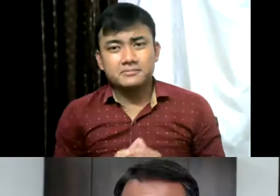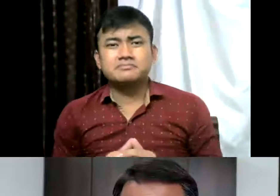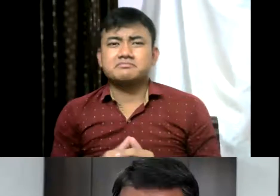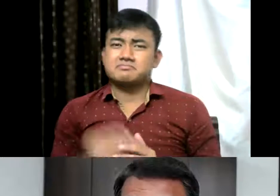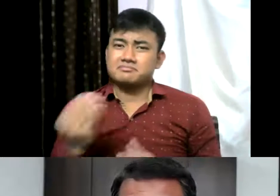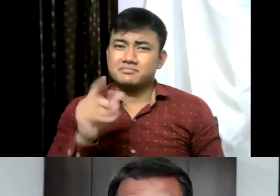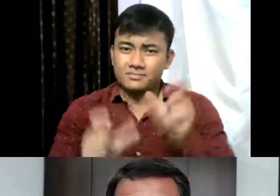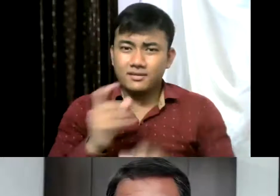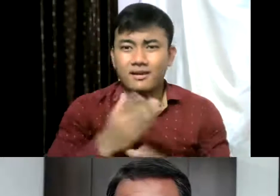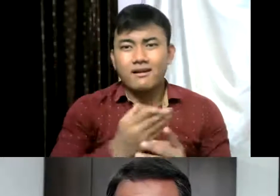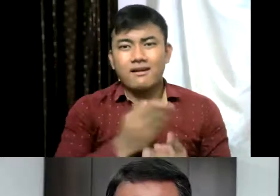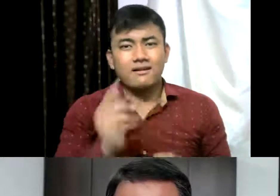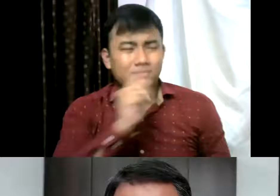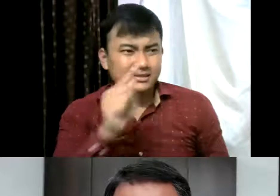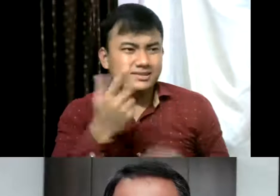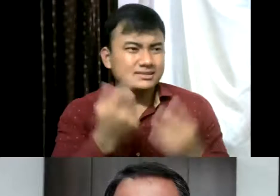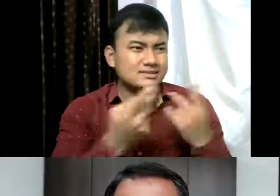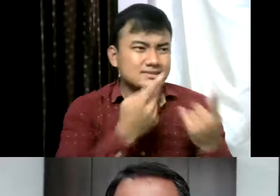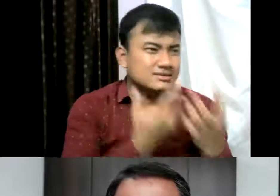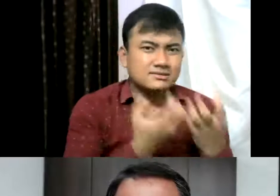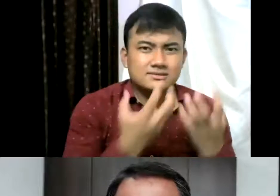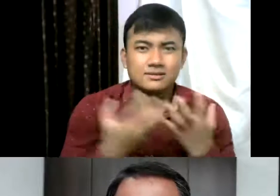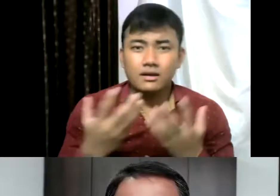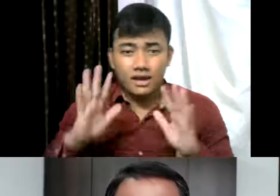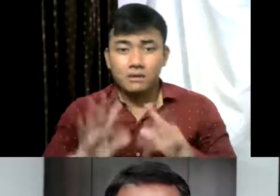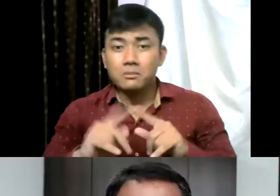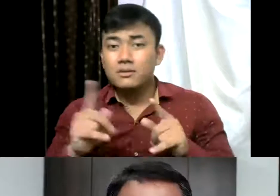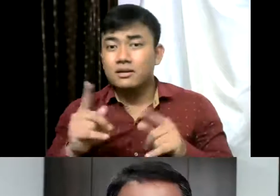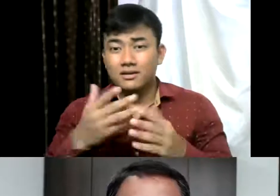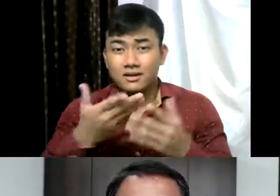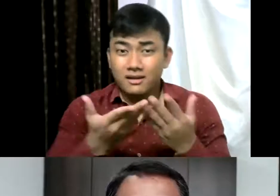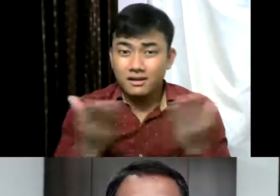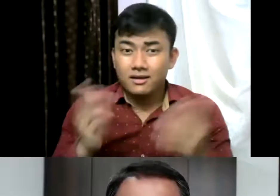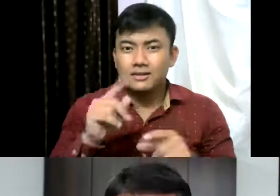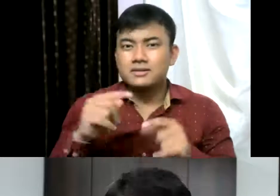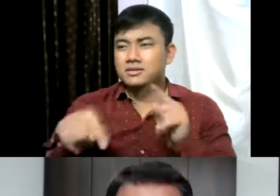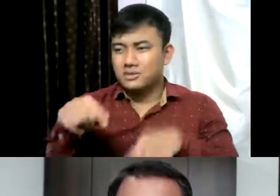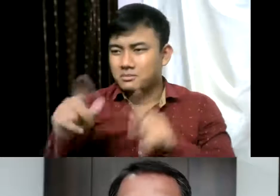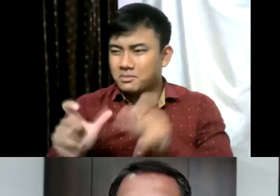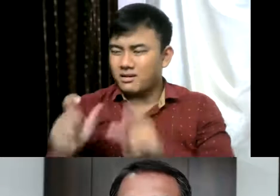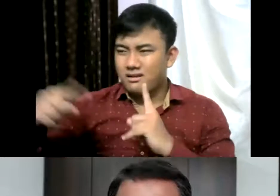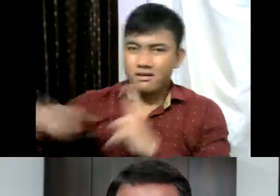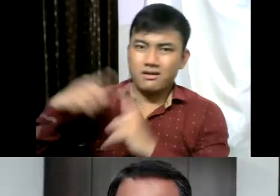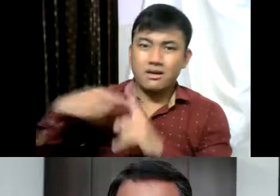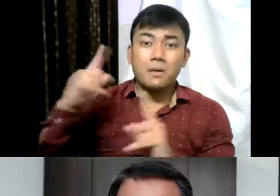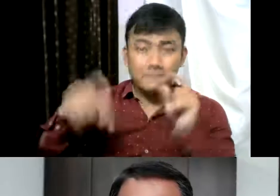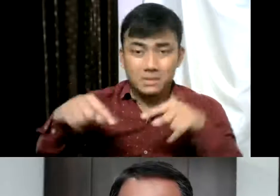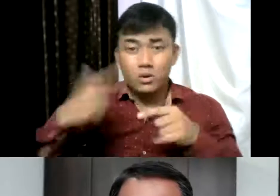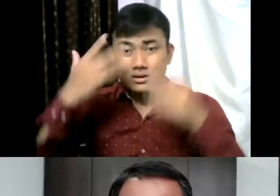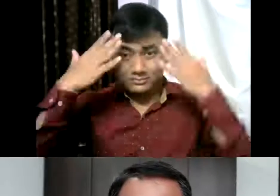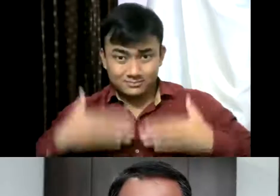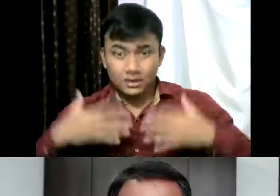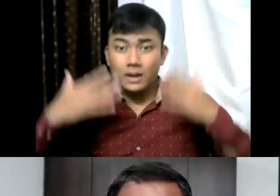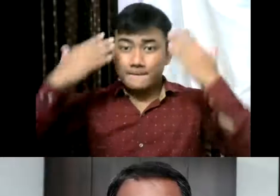consolation prize that everybody is in it together, but it is really affecting mental health of a lot of people.